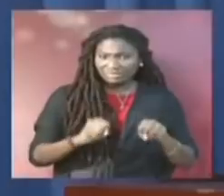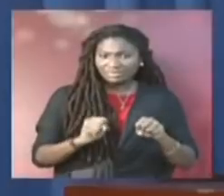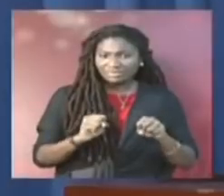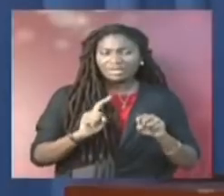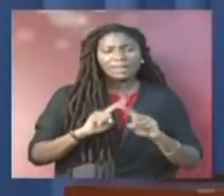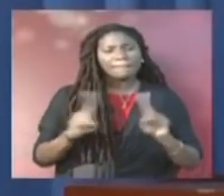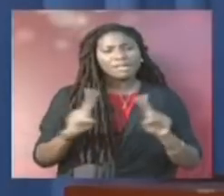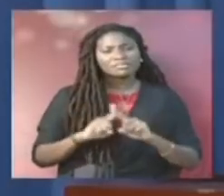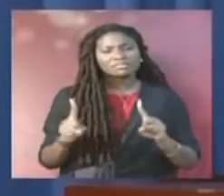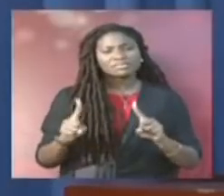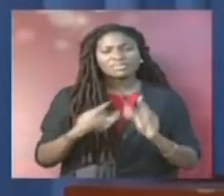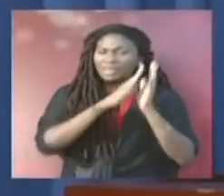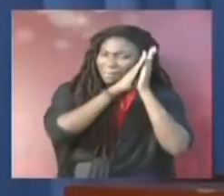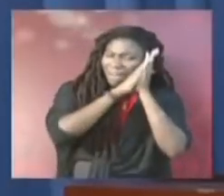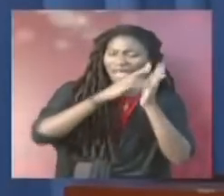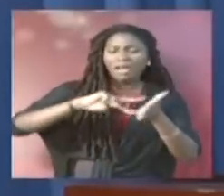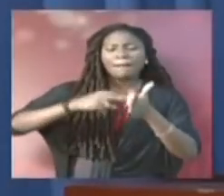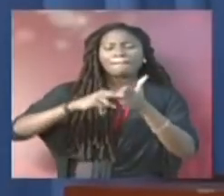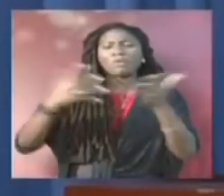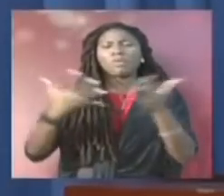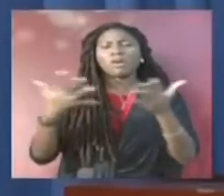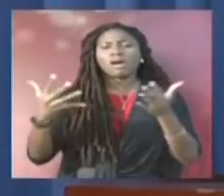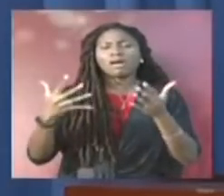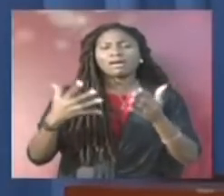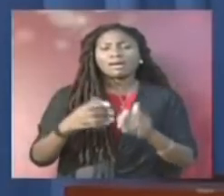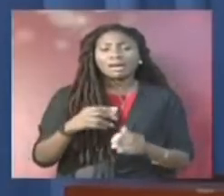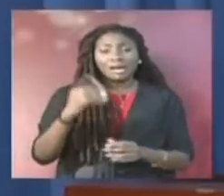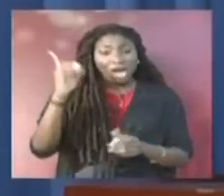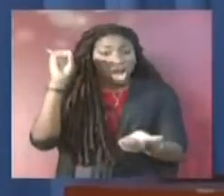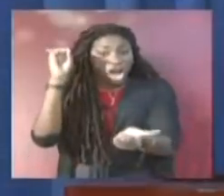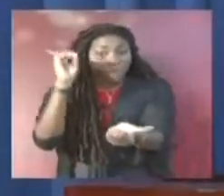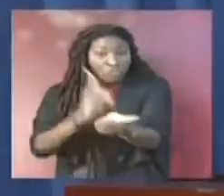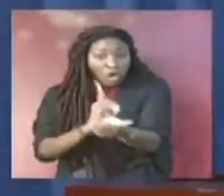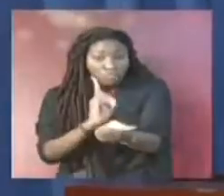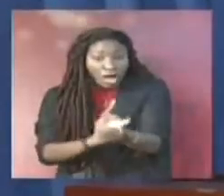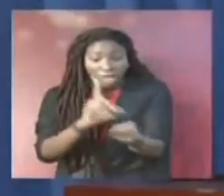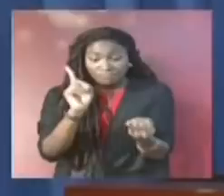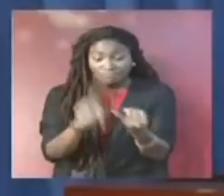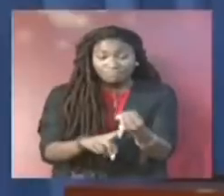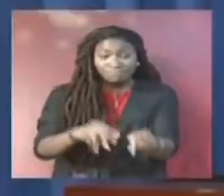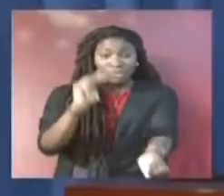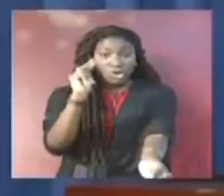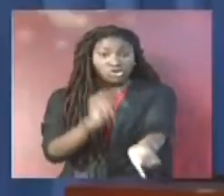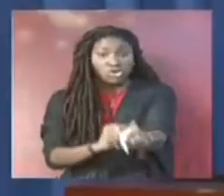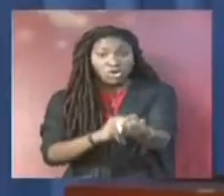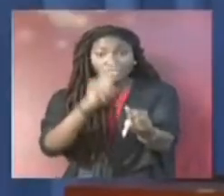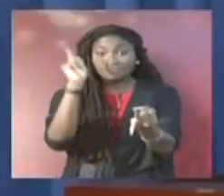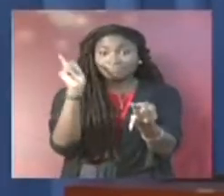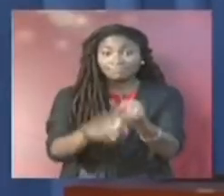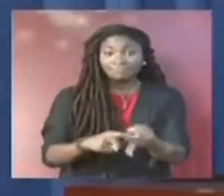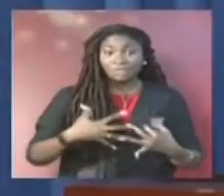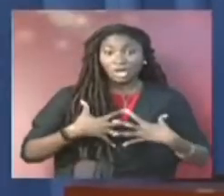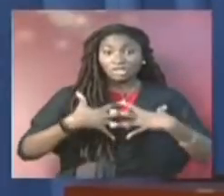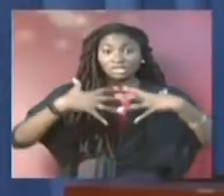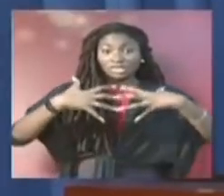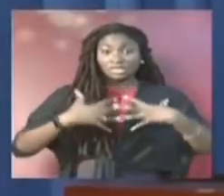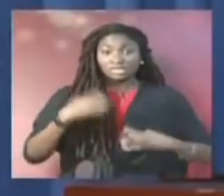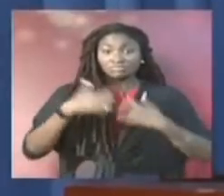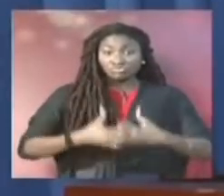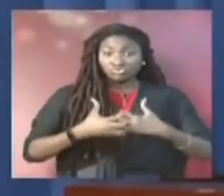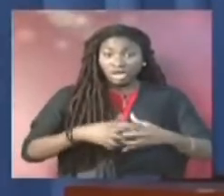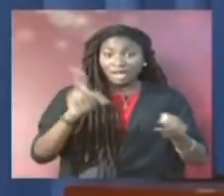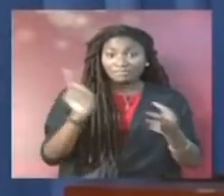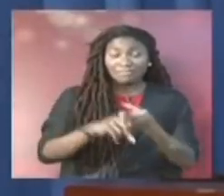it consists of the nursing personnel, the physicians, the personal protective equipment, the ventilator, the consumables, the